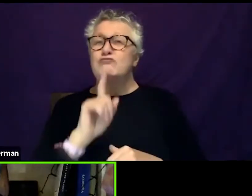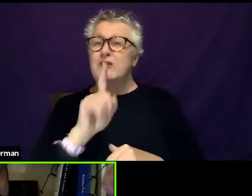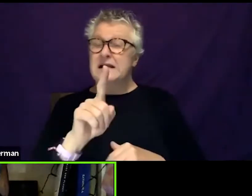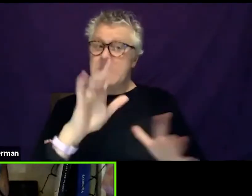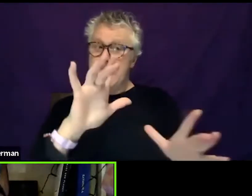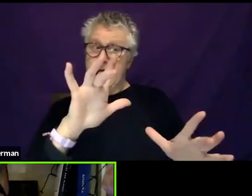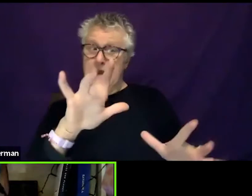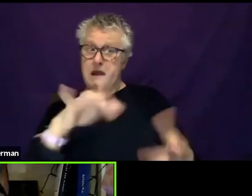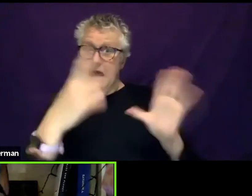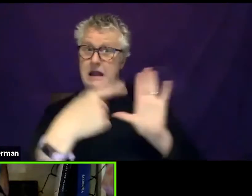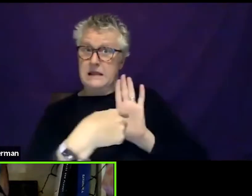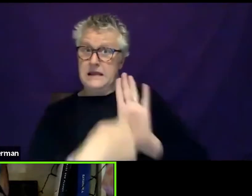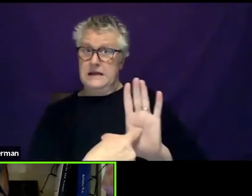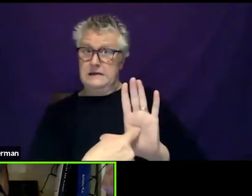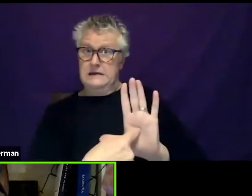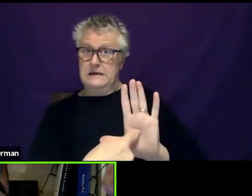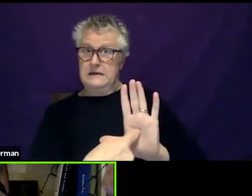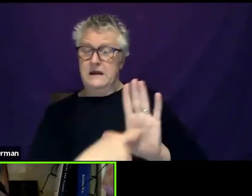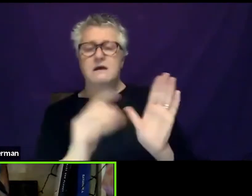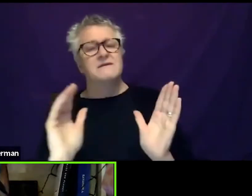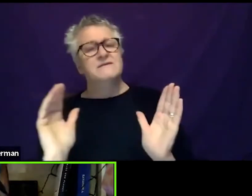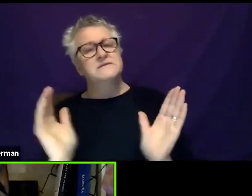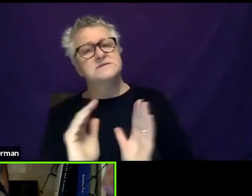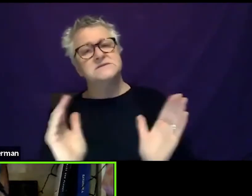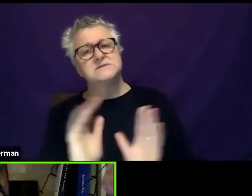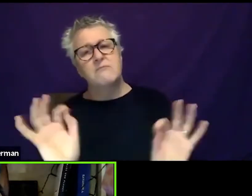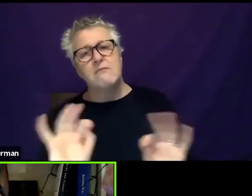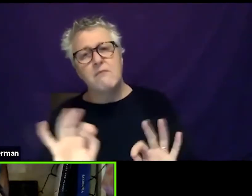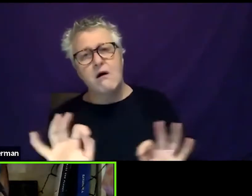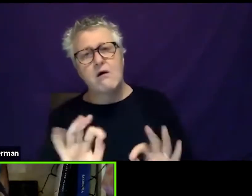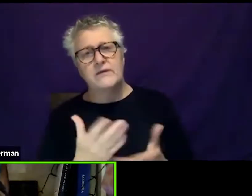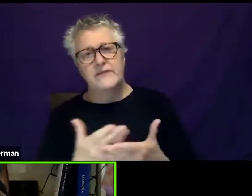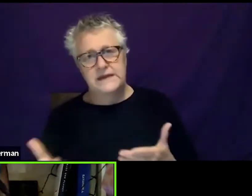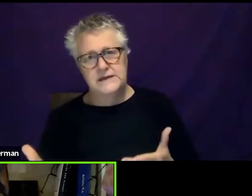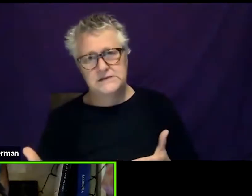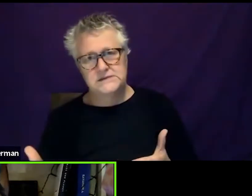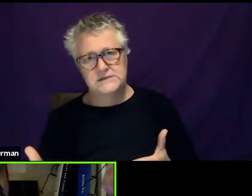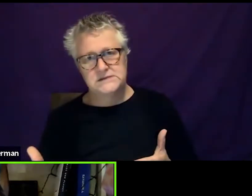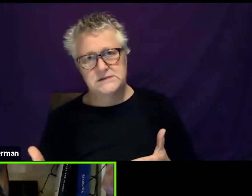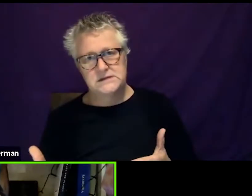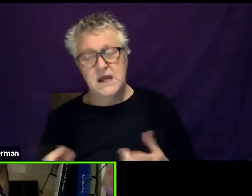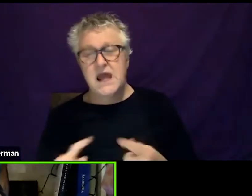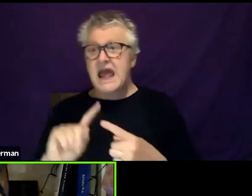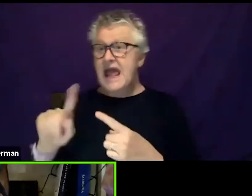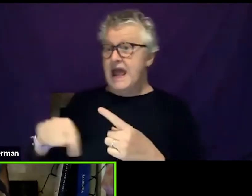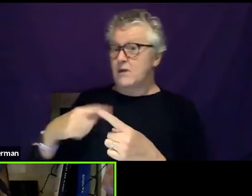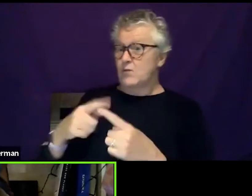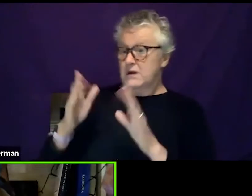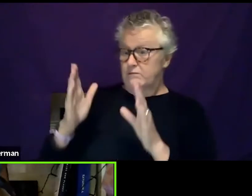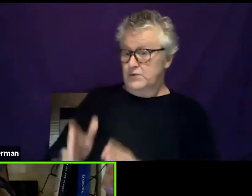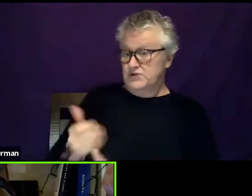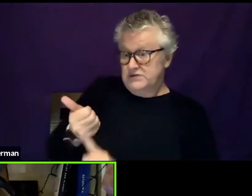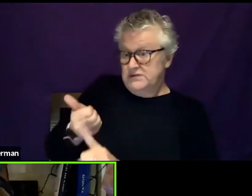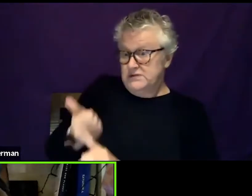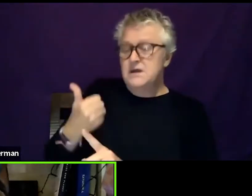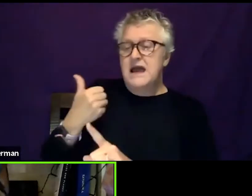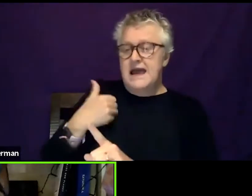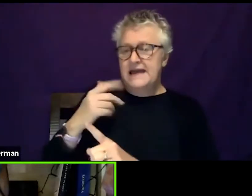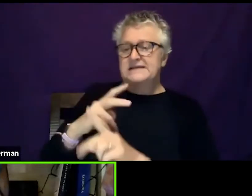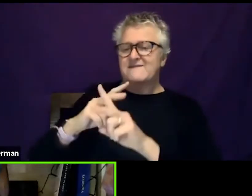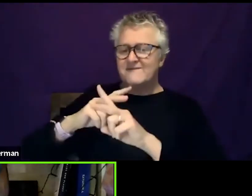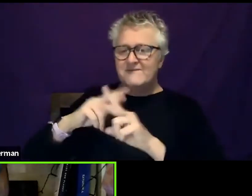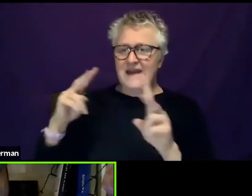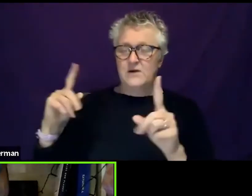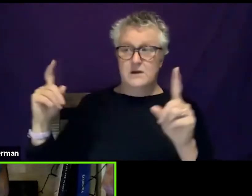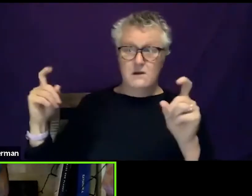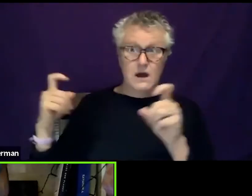right? And when a person has very complex needs and very complex disabilities, and obviously I